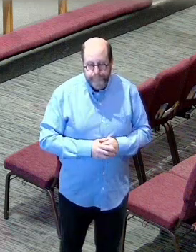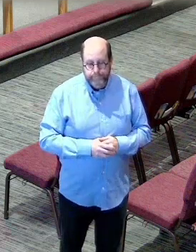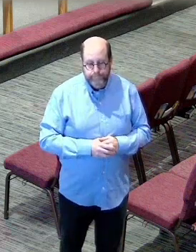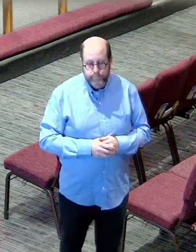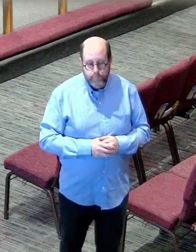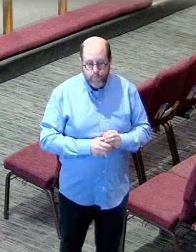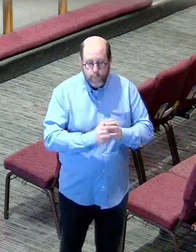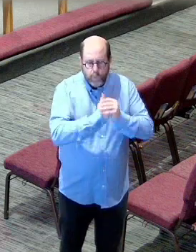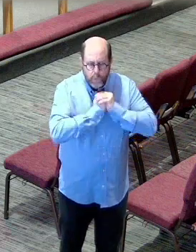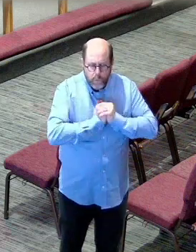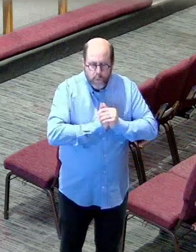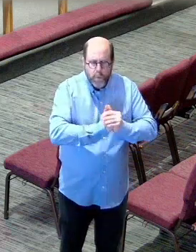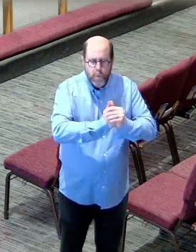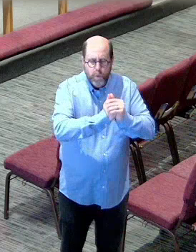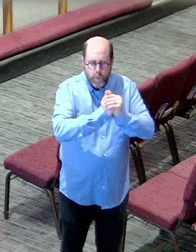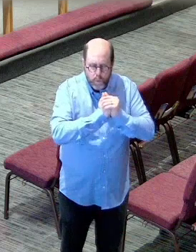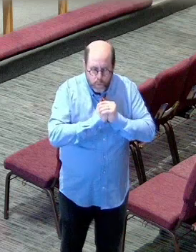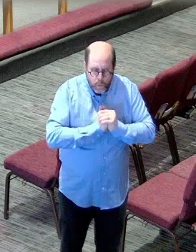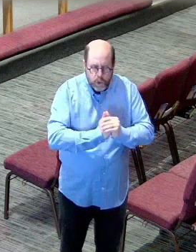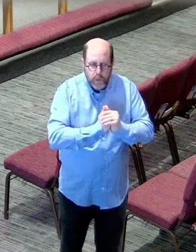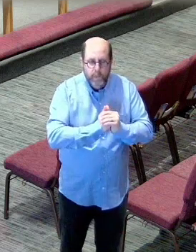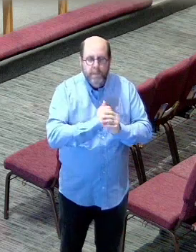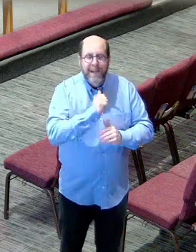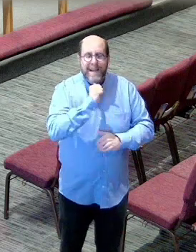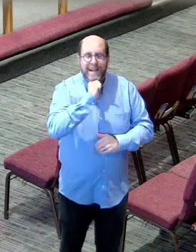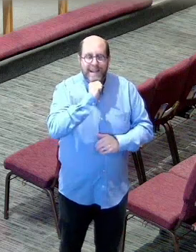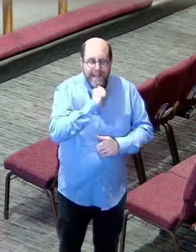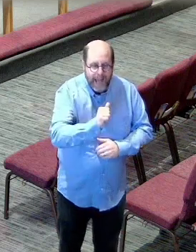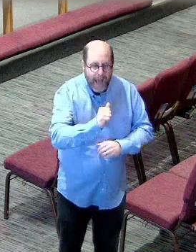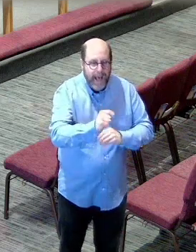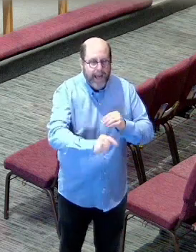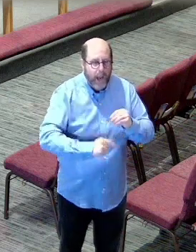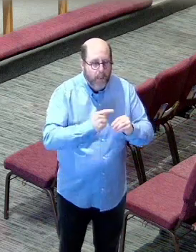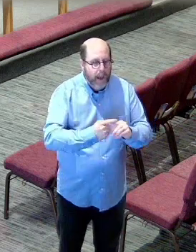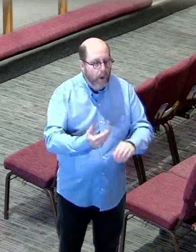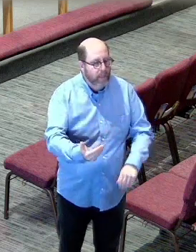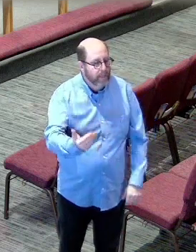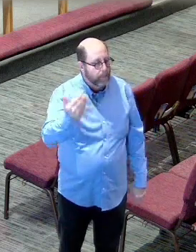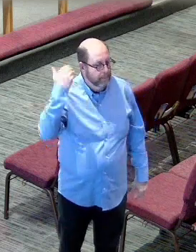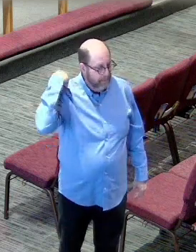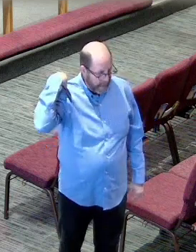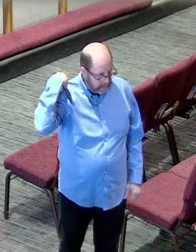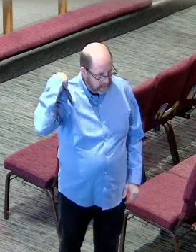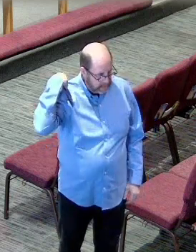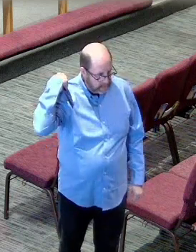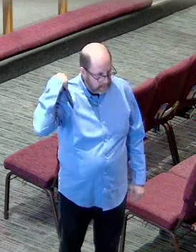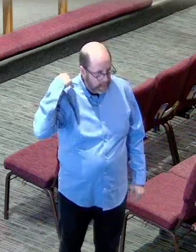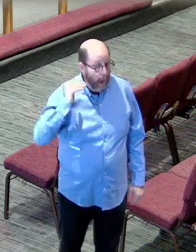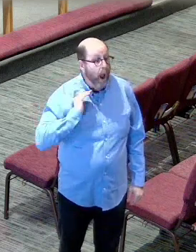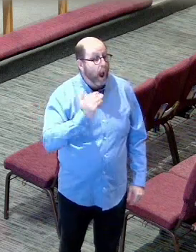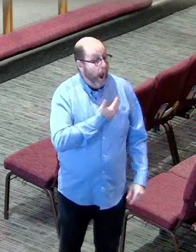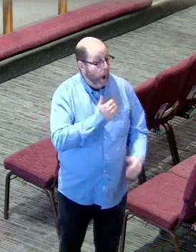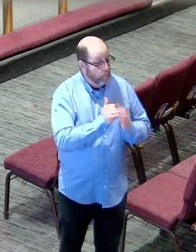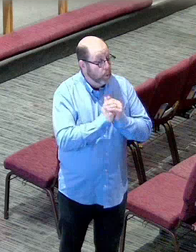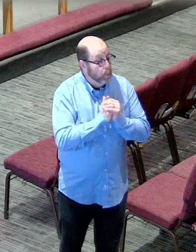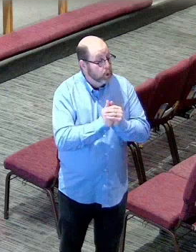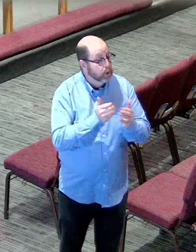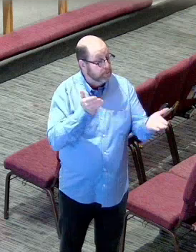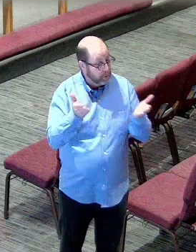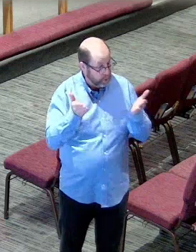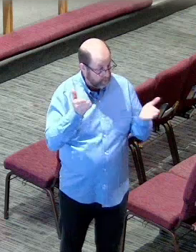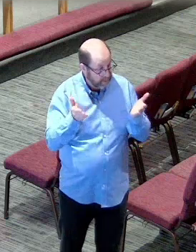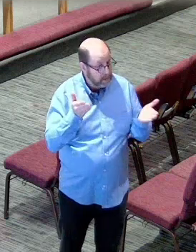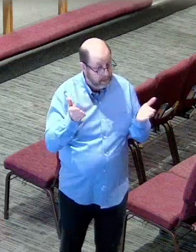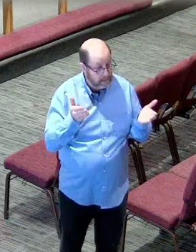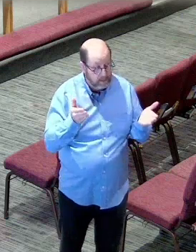worship is not about the past. Our worship services